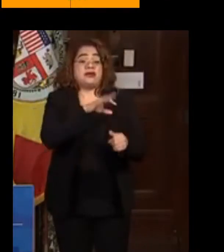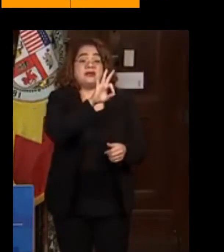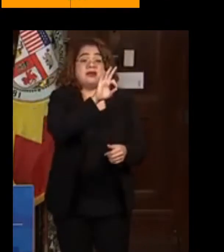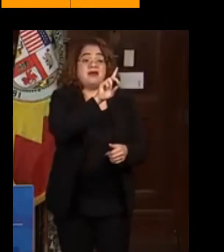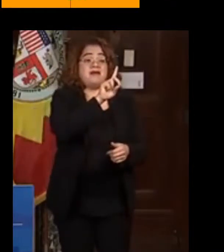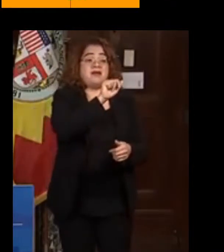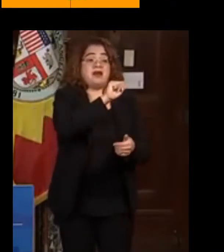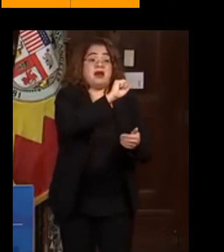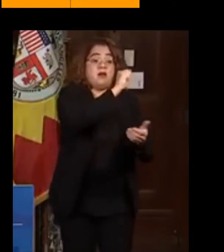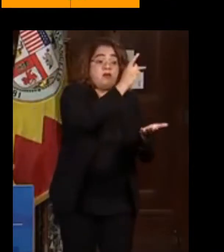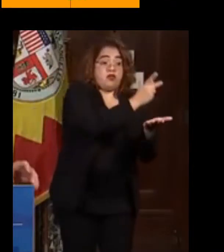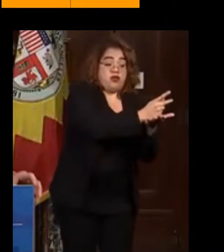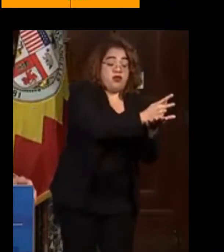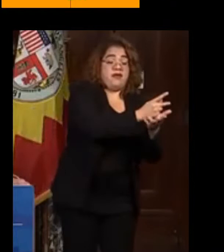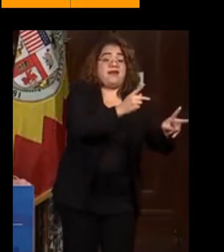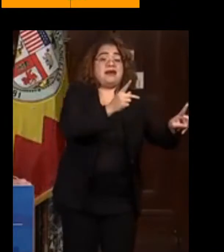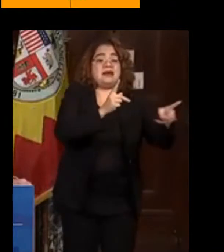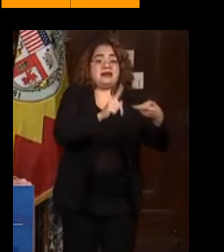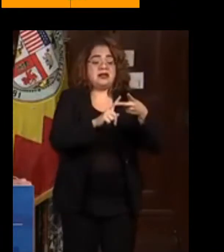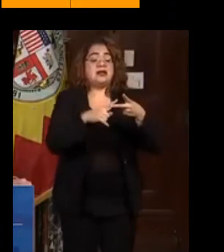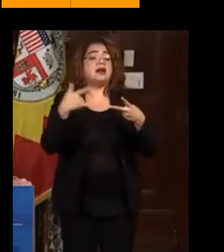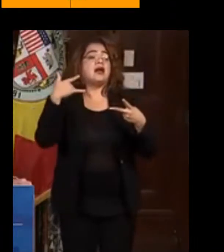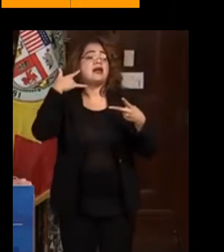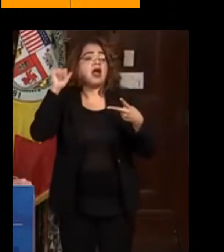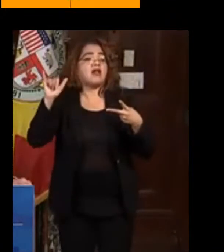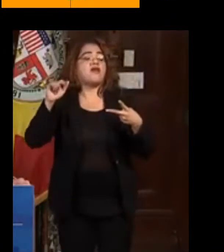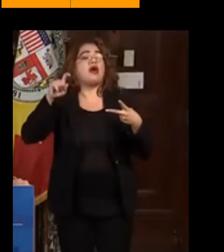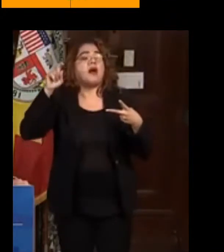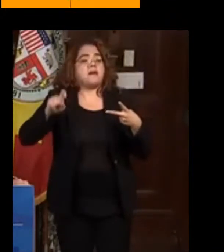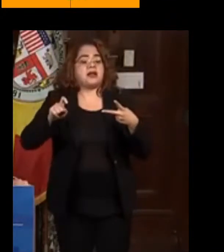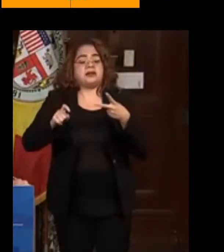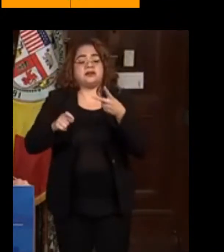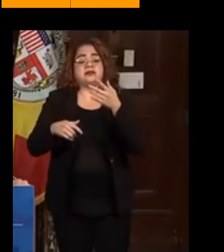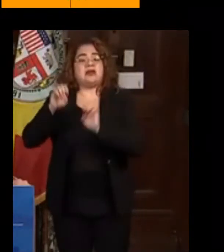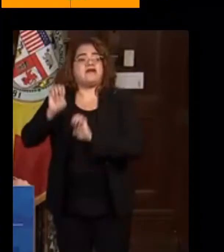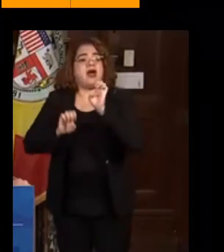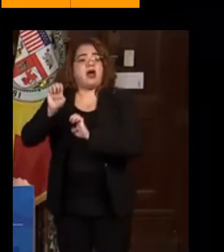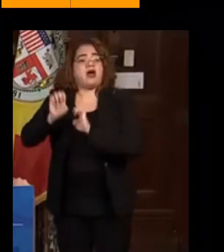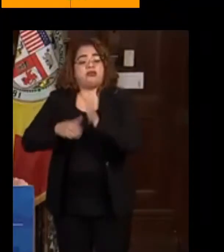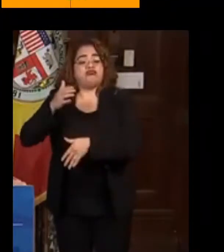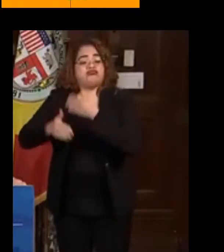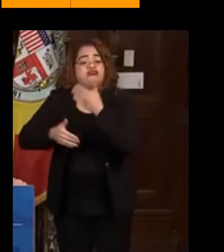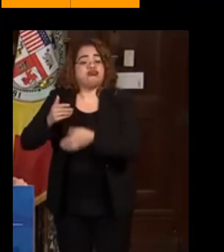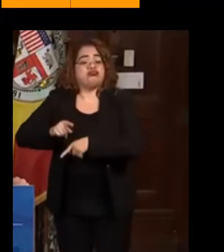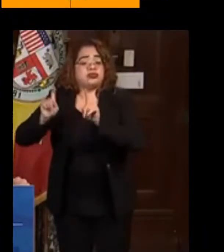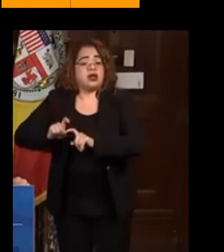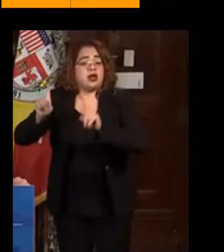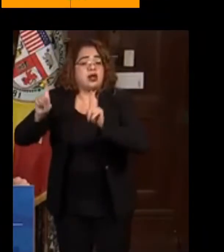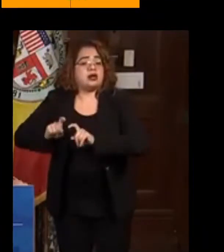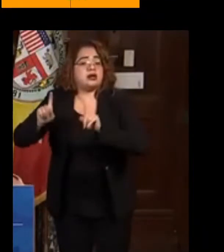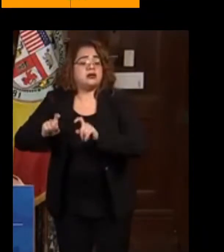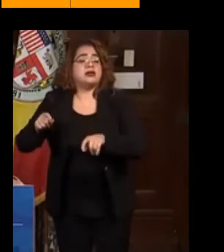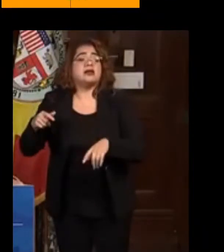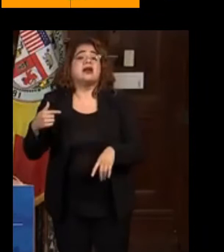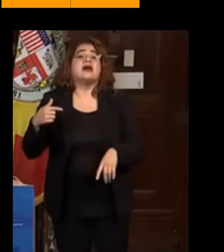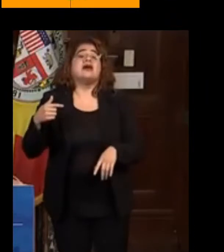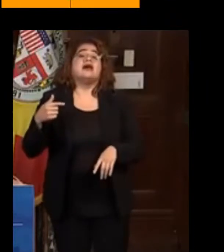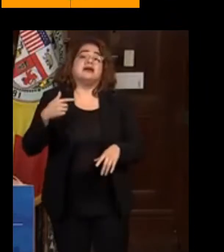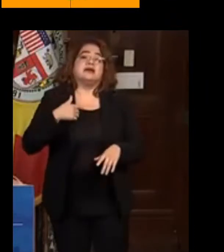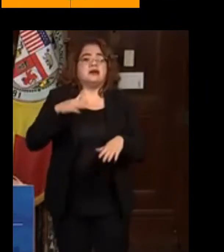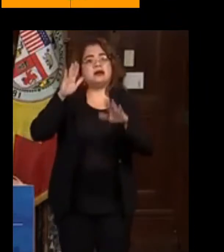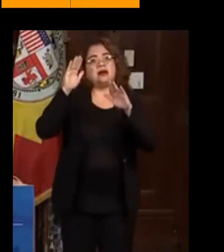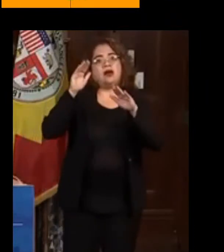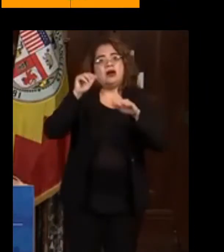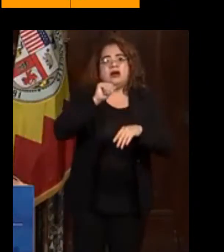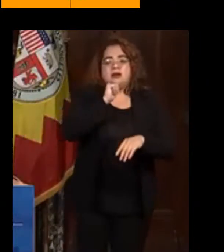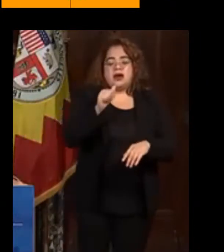think that could potentially delay the vaccine getting out here to Southern California? Well, I would hope it would not, and I have a lot of trust in Dr. Galley